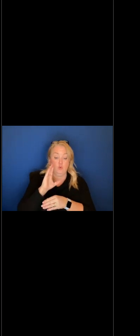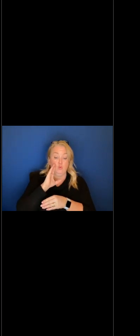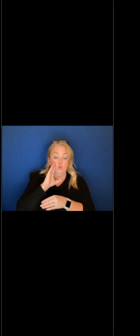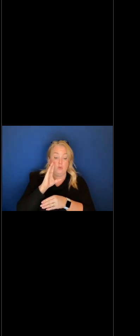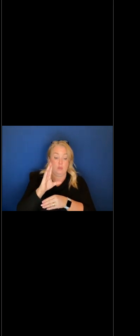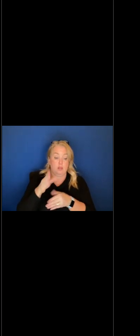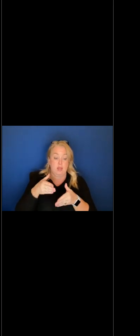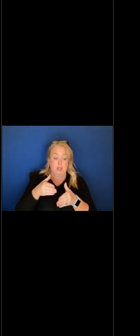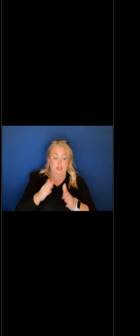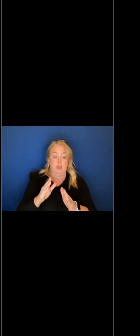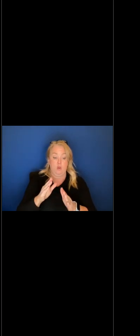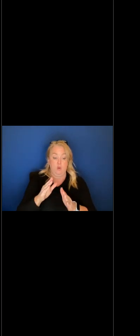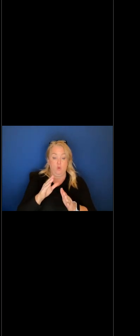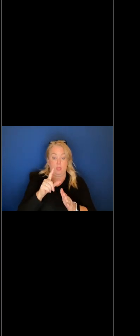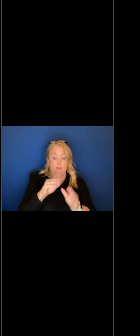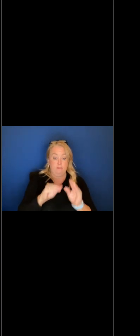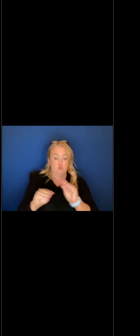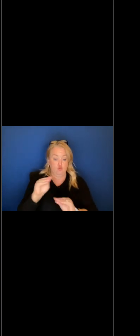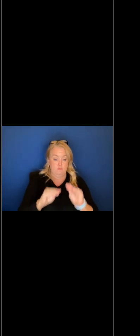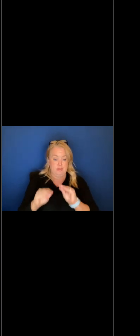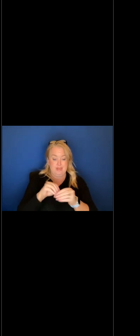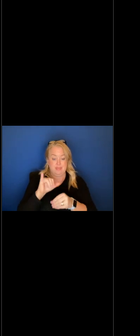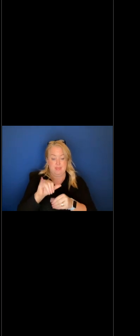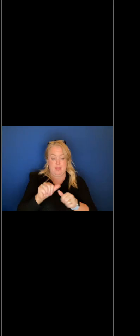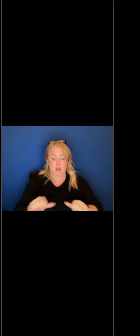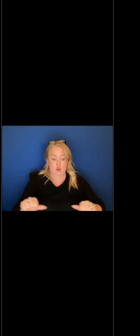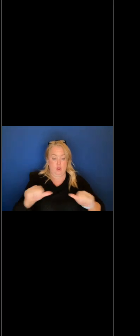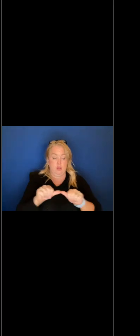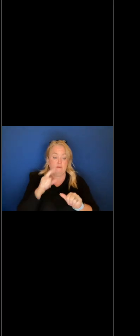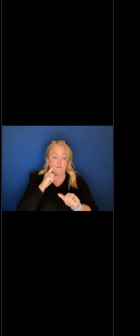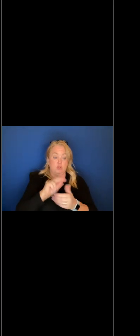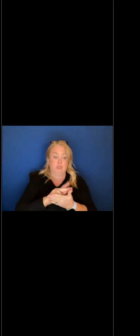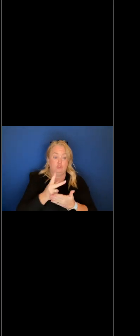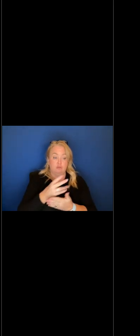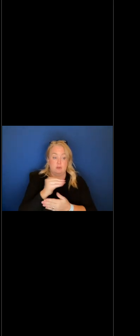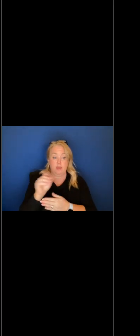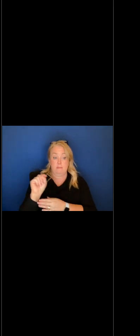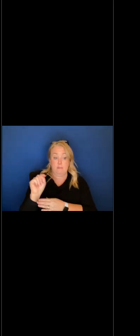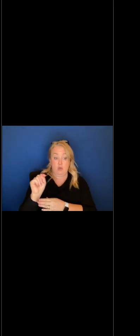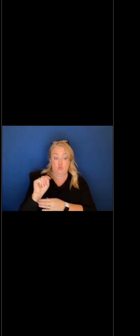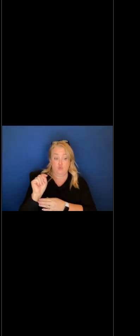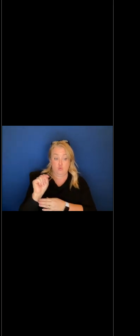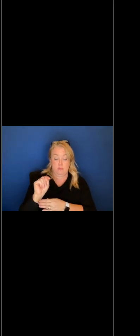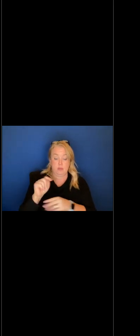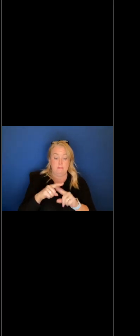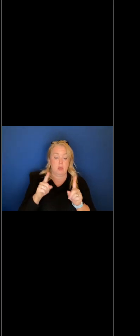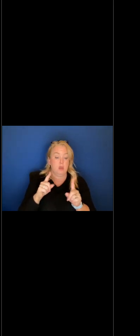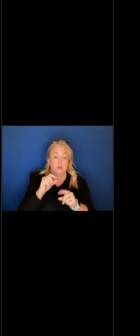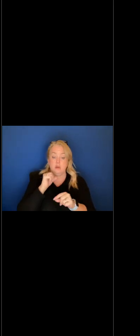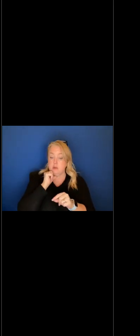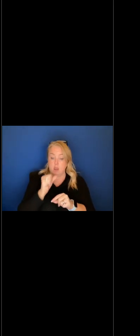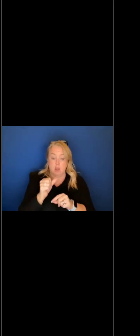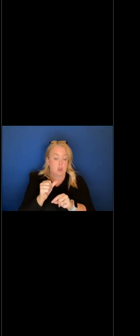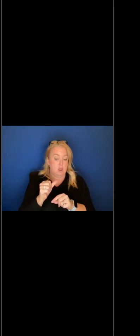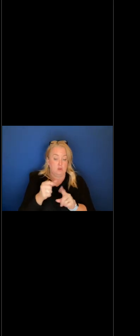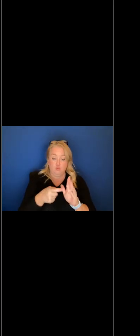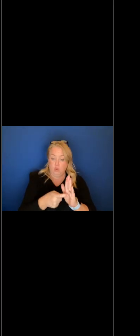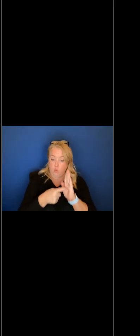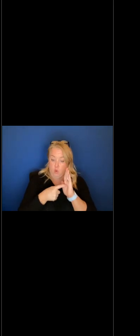ability to maneuver within the space of the kitchen and the bathroom, but not to require